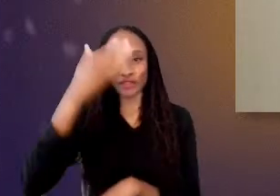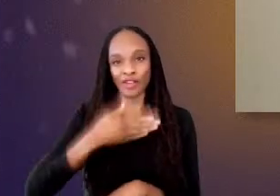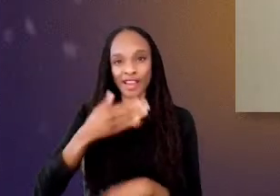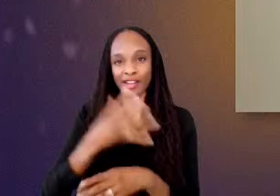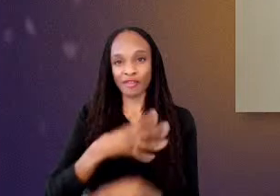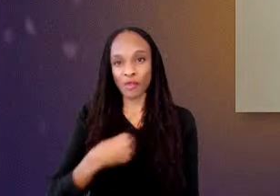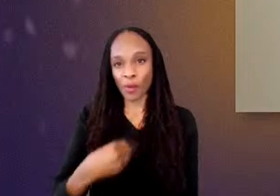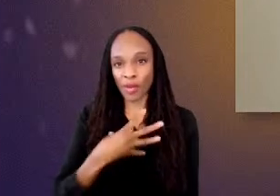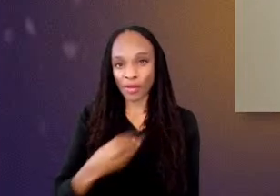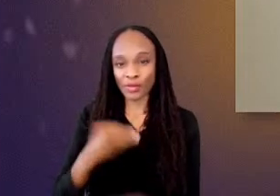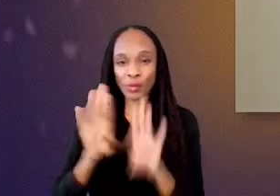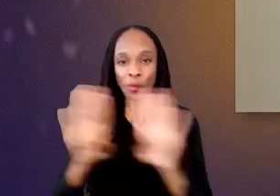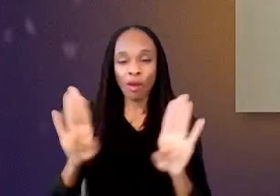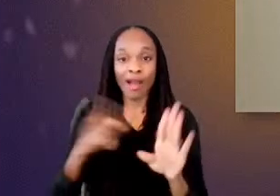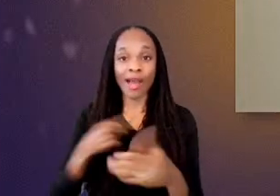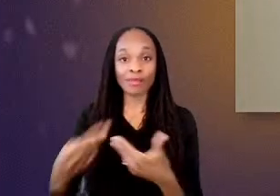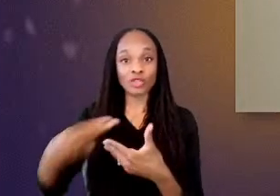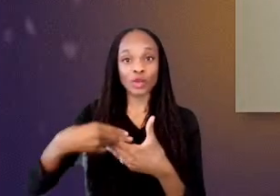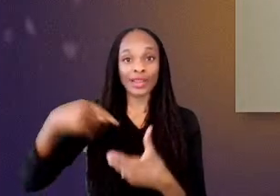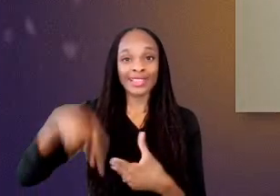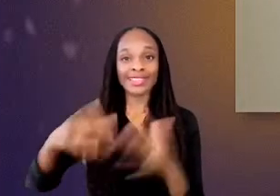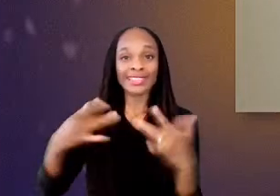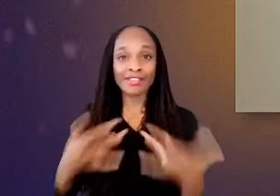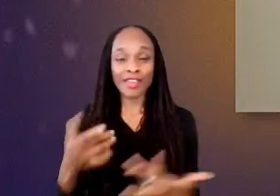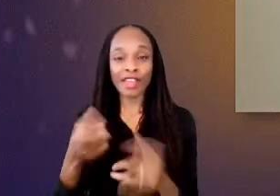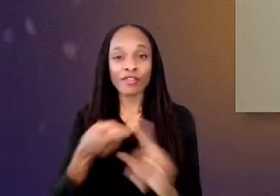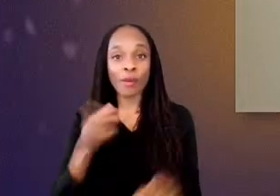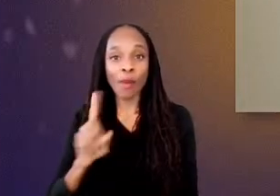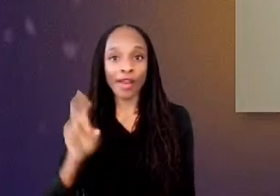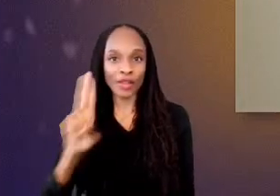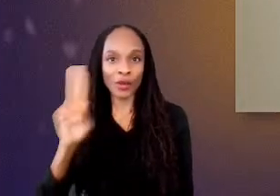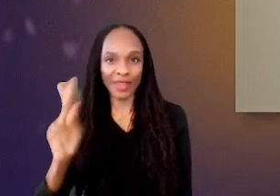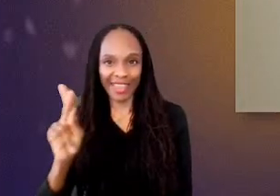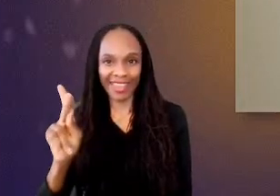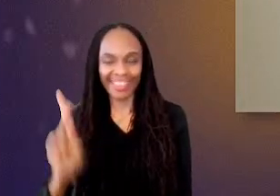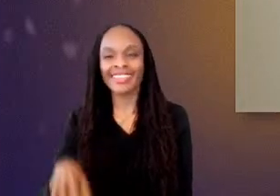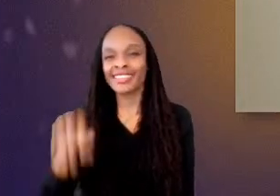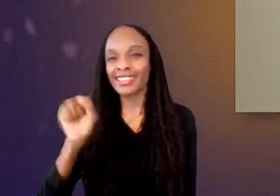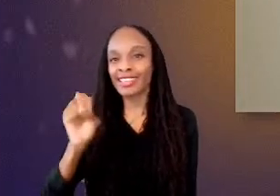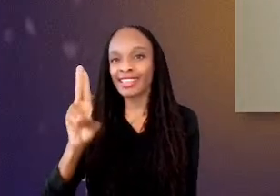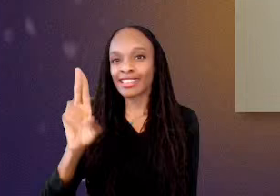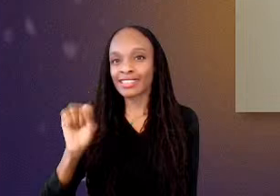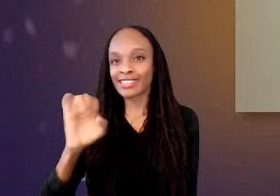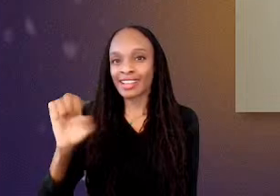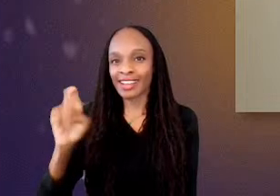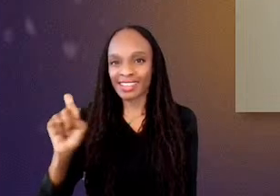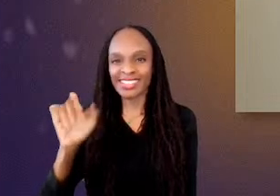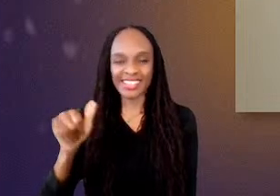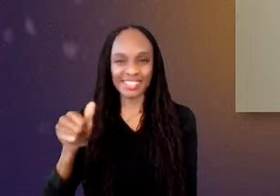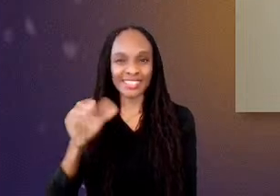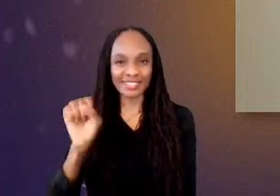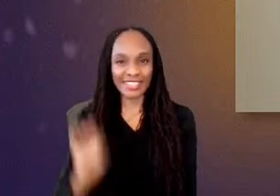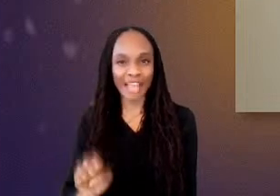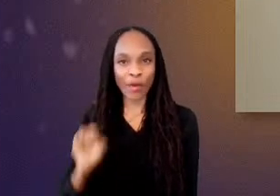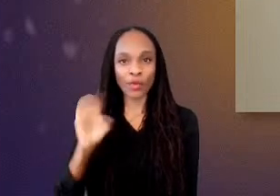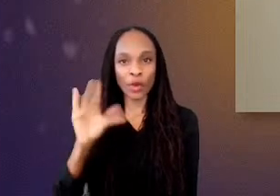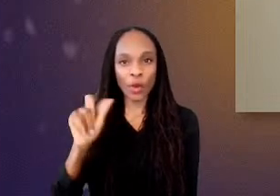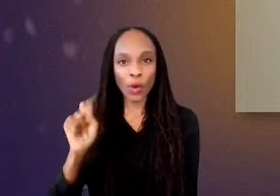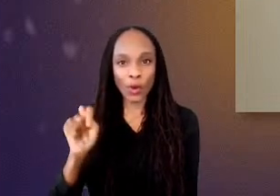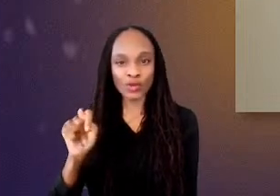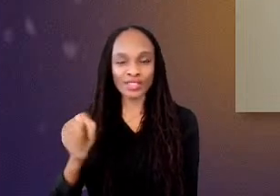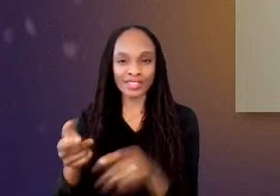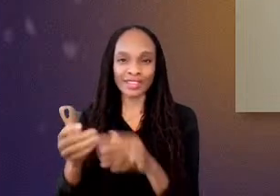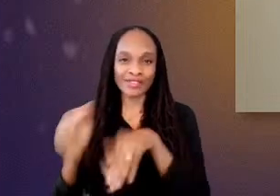I am joining this event from the UK. I'm in Sussex on the southeast coast of England, which is where I was raised. And I want to